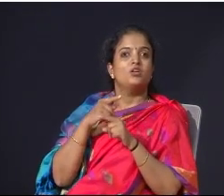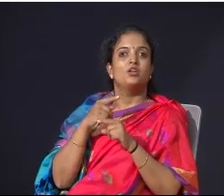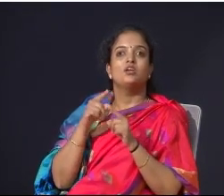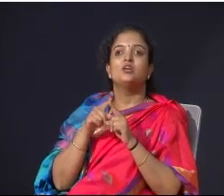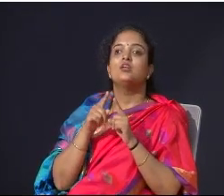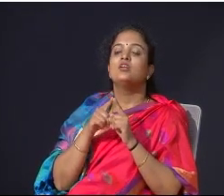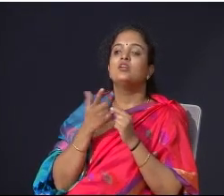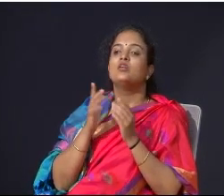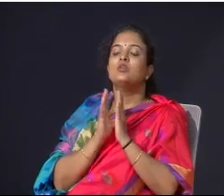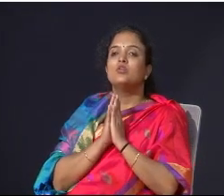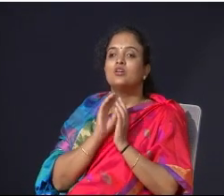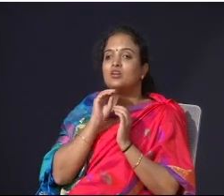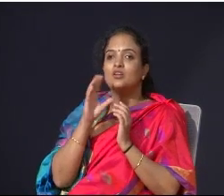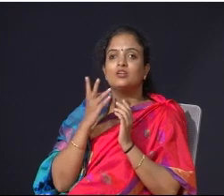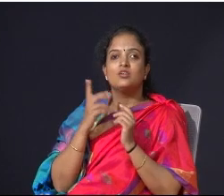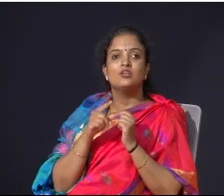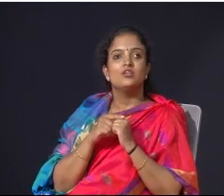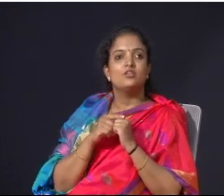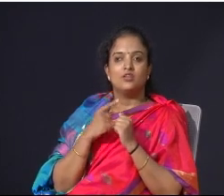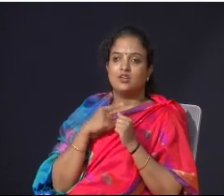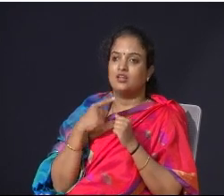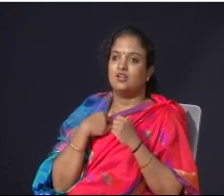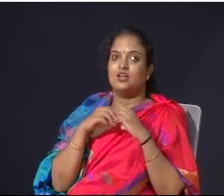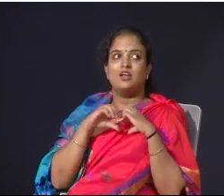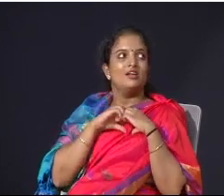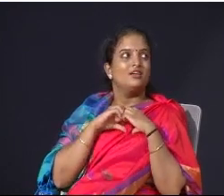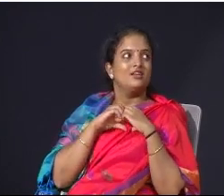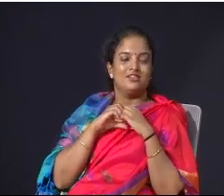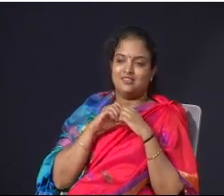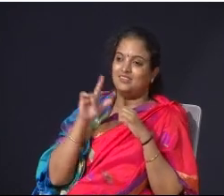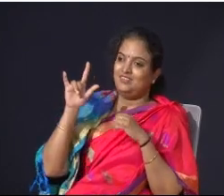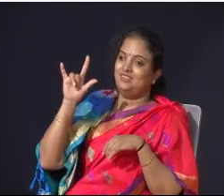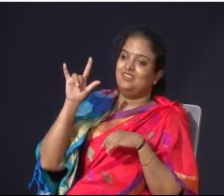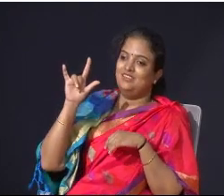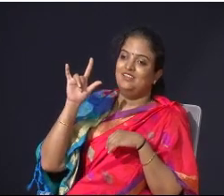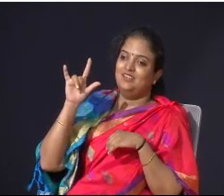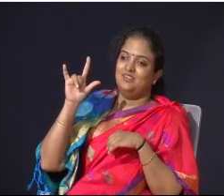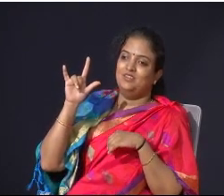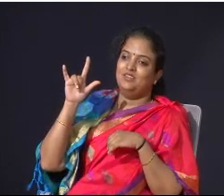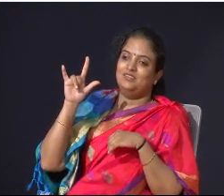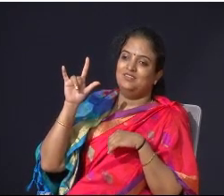say what to Swami? I love you. So this is a sign for I love you.